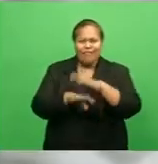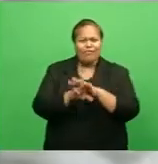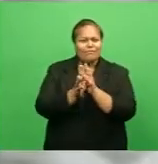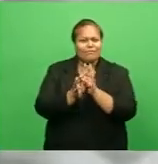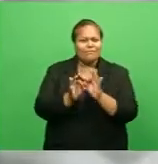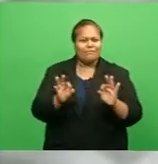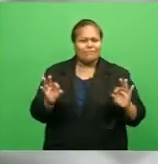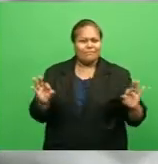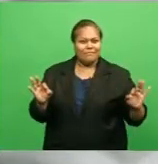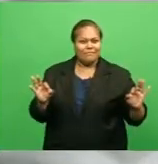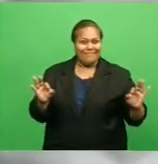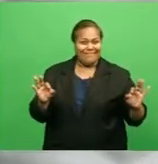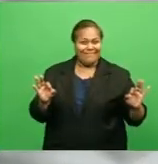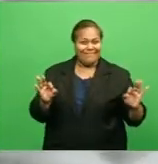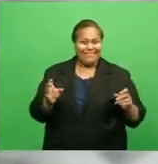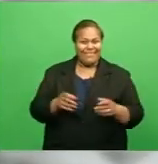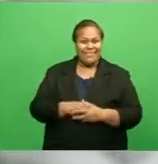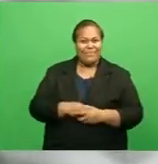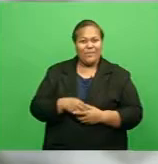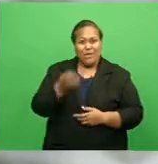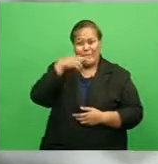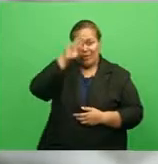as Rotumara and Prince Charles spoke.